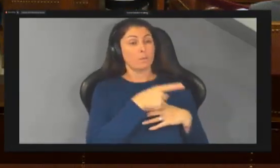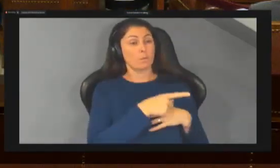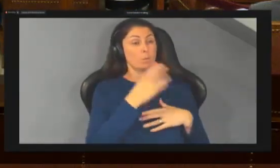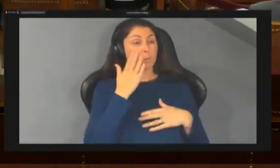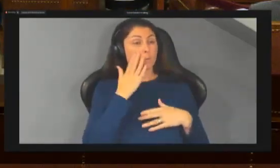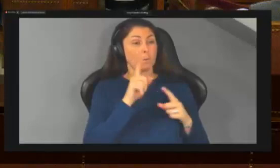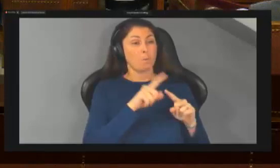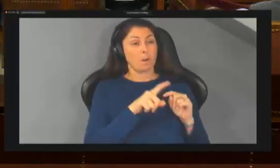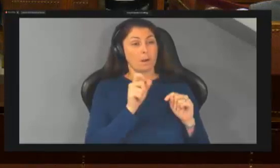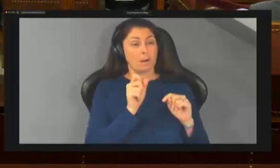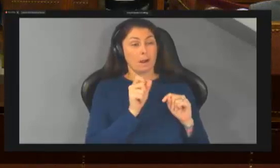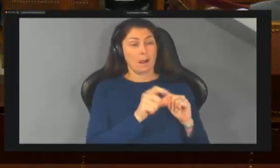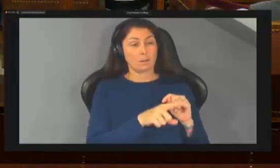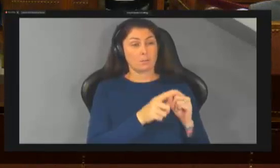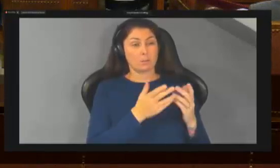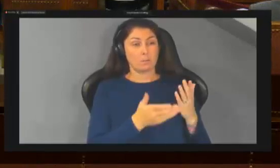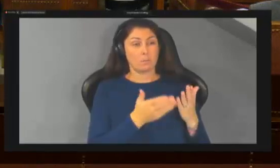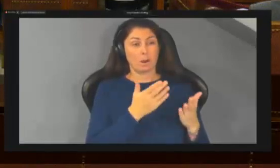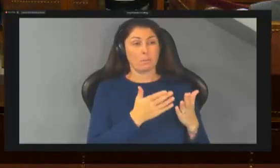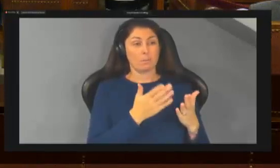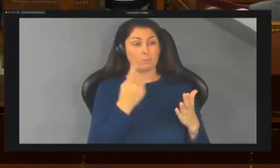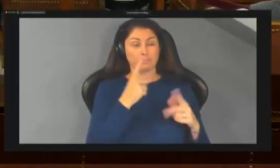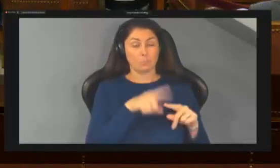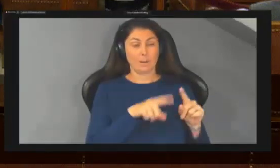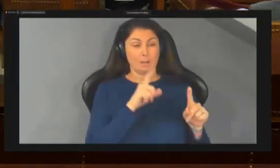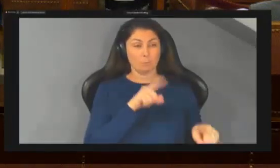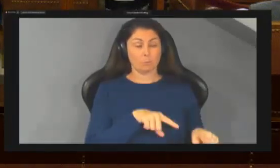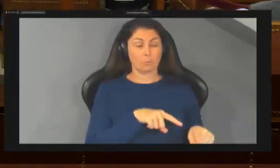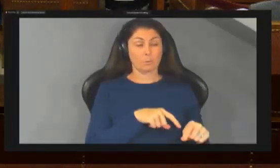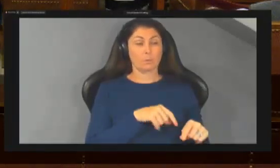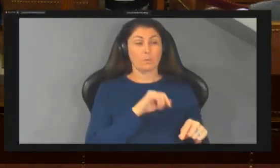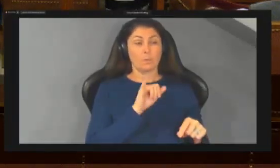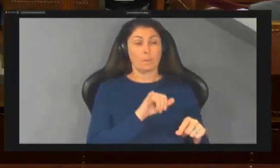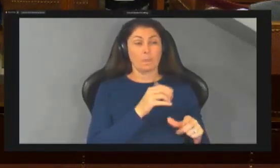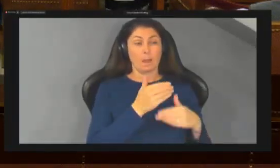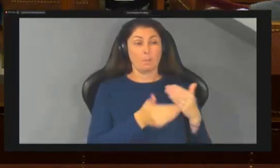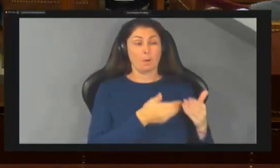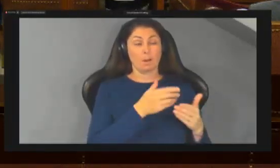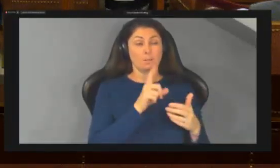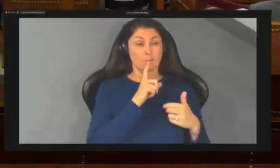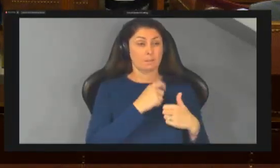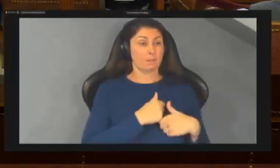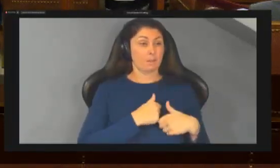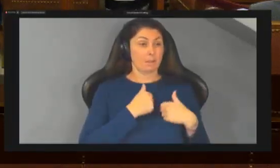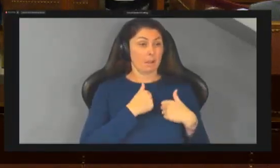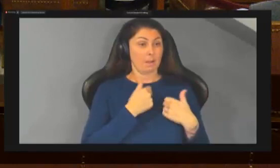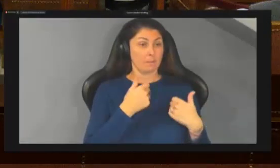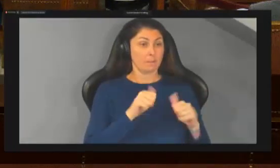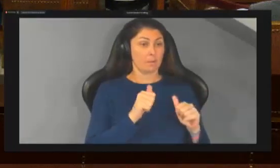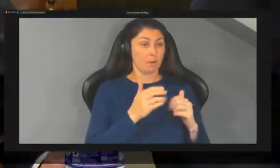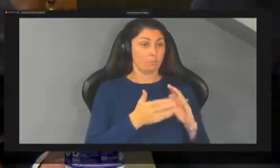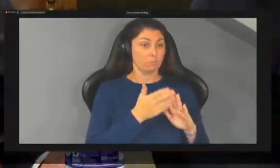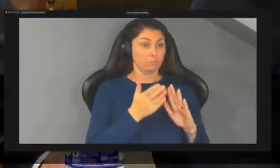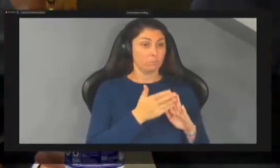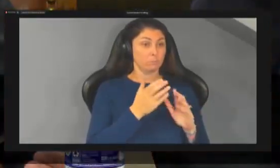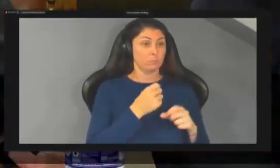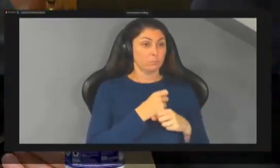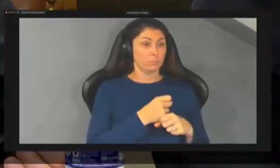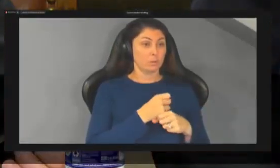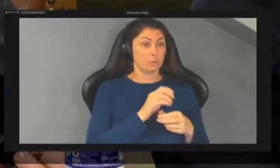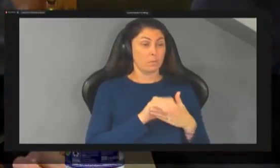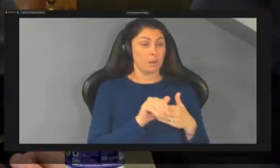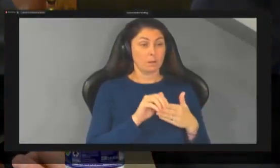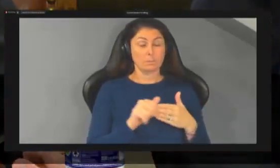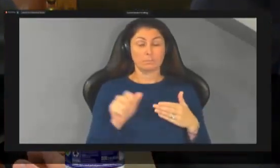asking you perhaps a question you can't answer. That process is alive, well, healthy, still operating. Yep. And producing dollars for the